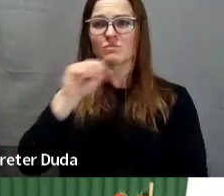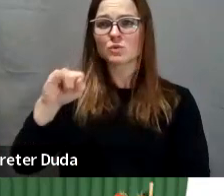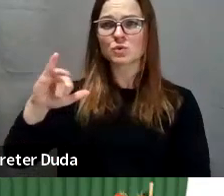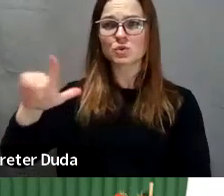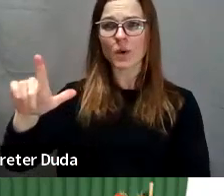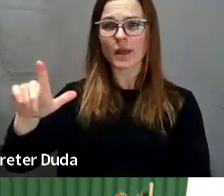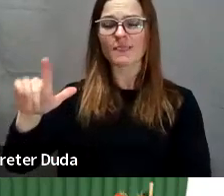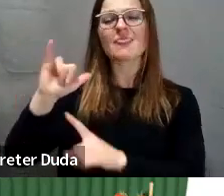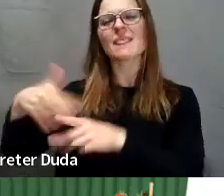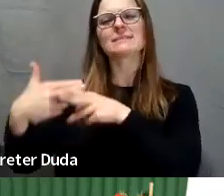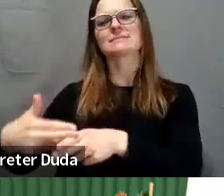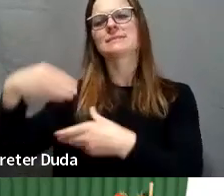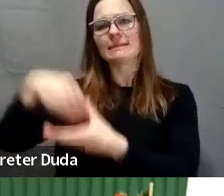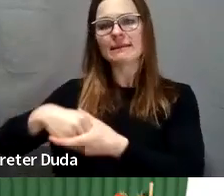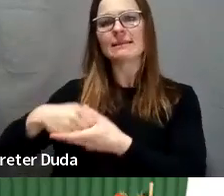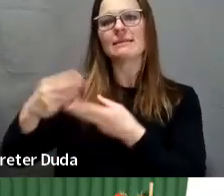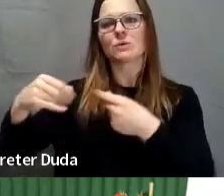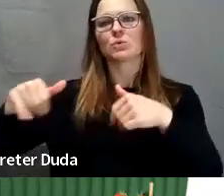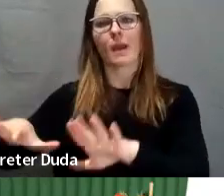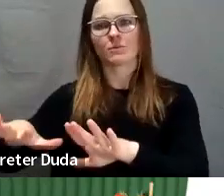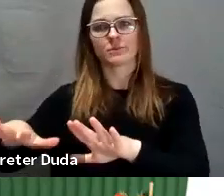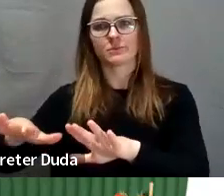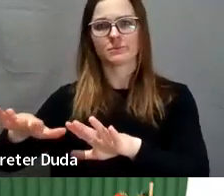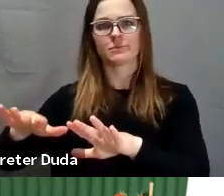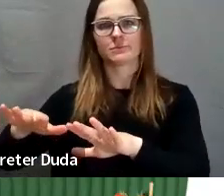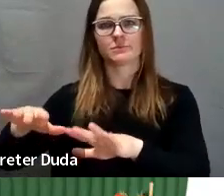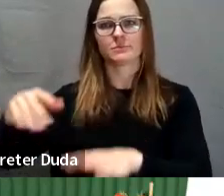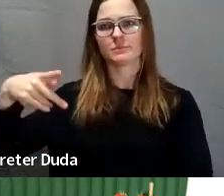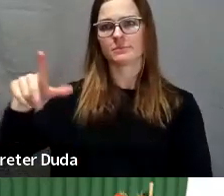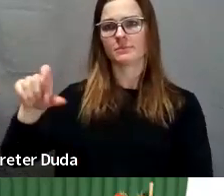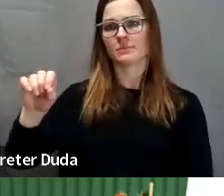like an in-ground plot. Now, when people are